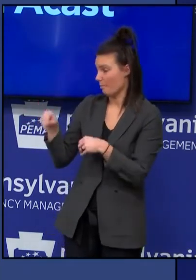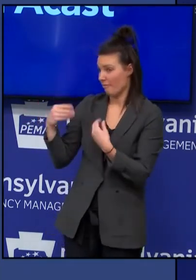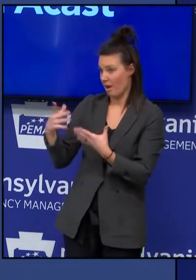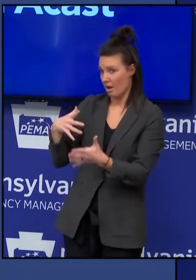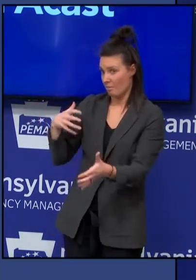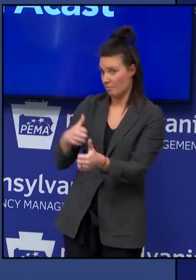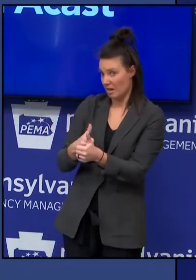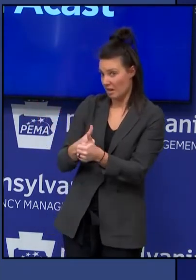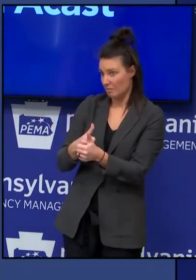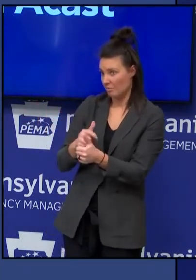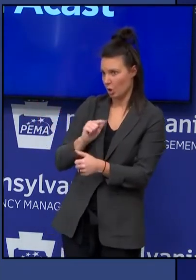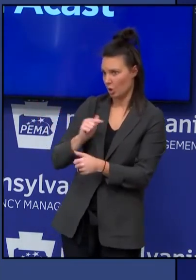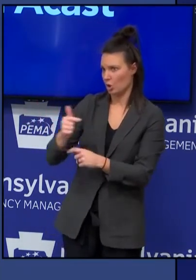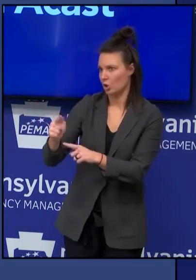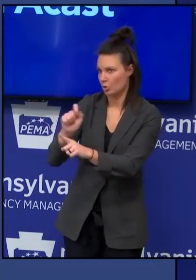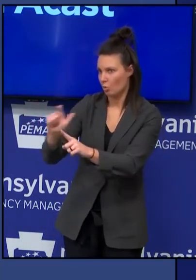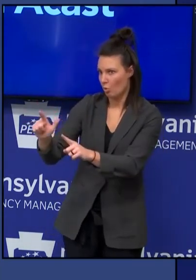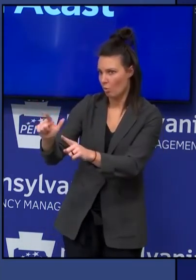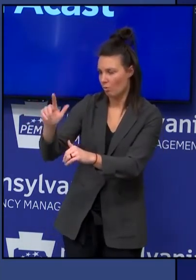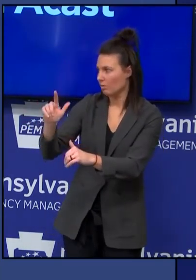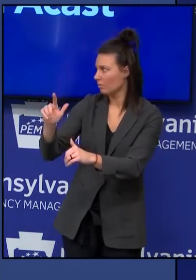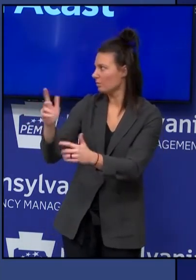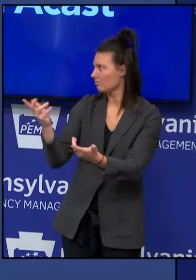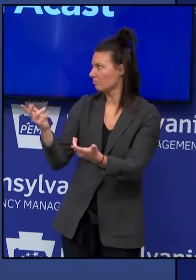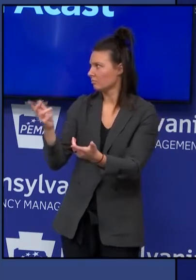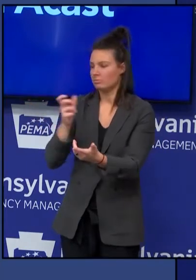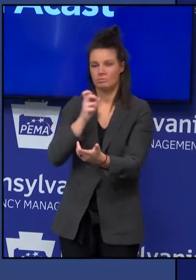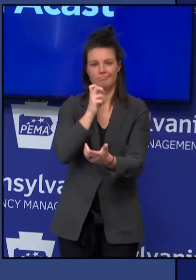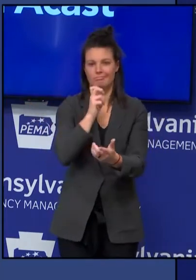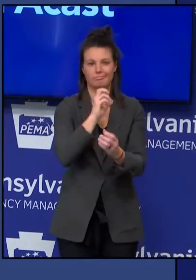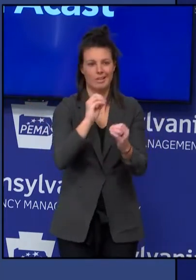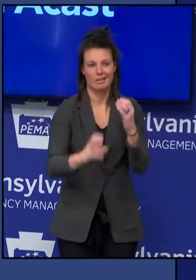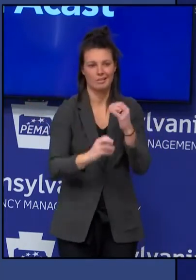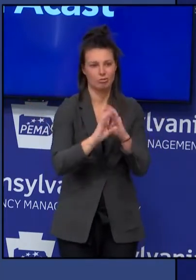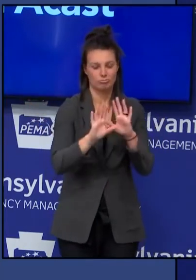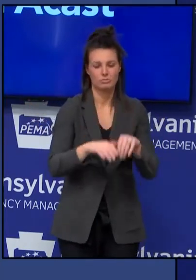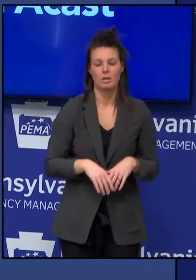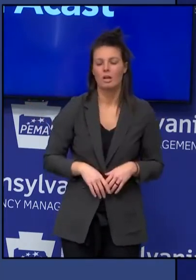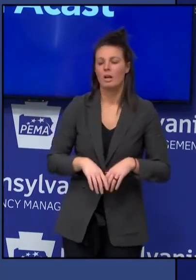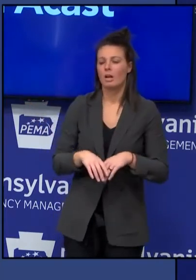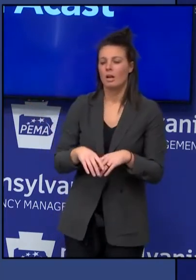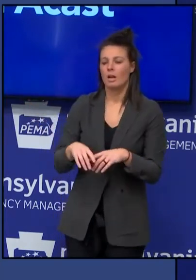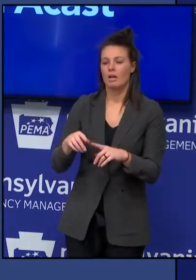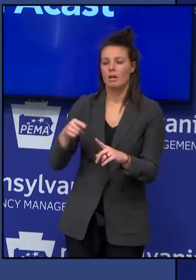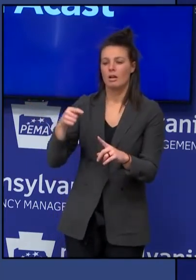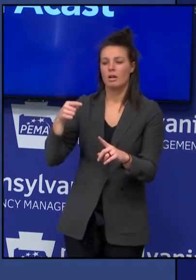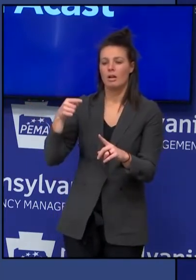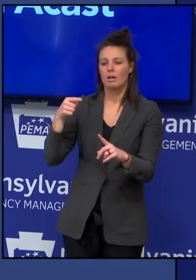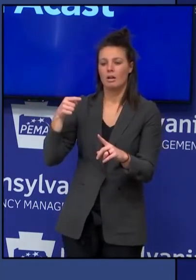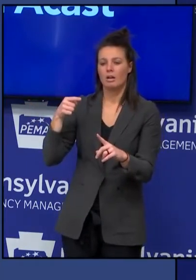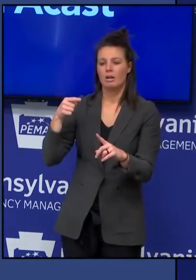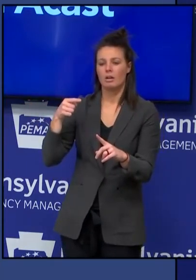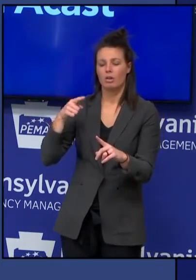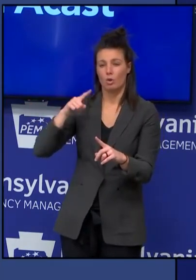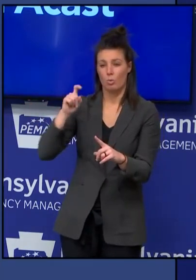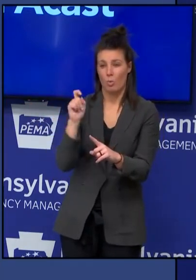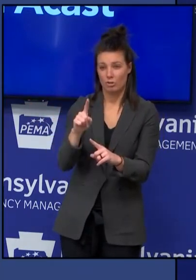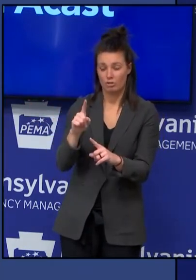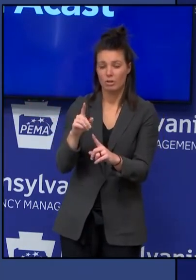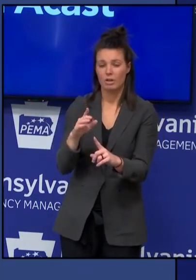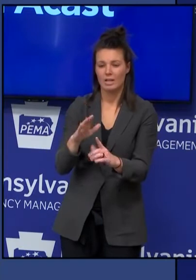update on the Your Turn tool, any further than we have now? Okay. So the underlying question being, does